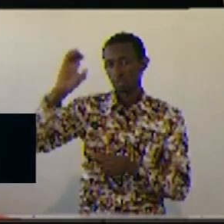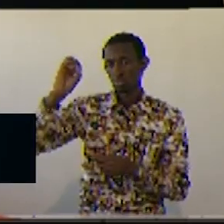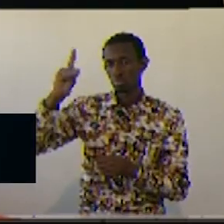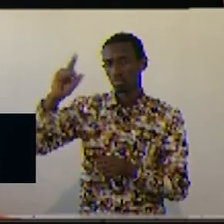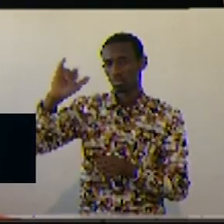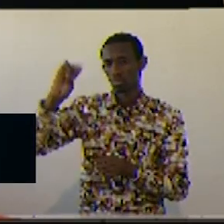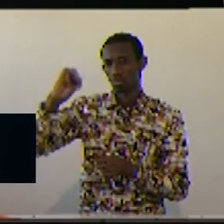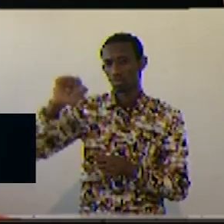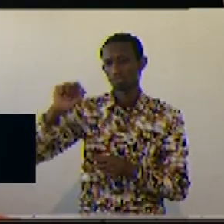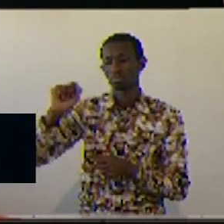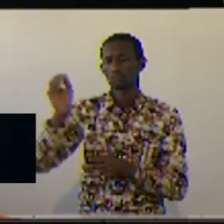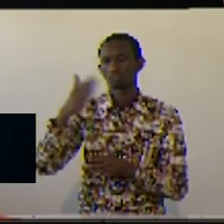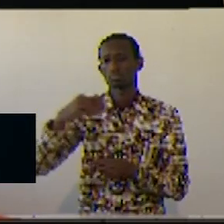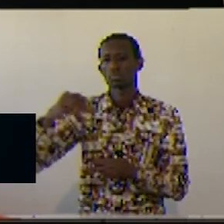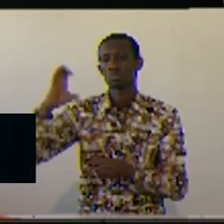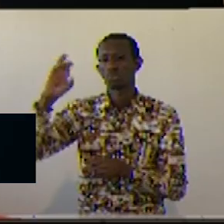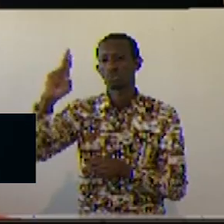we produce sodium chloride